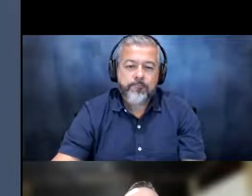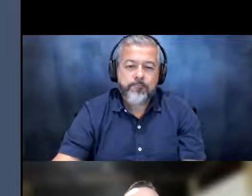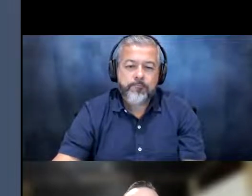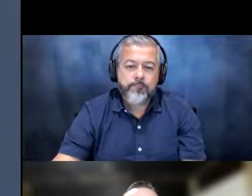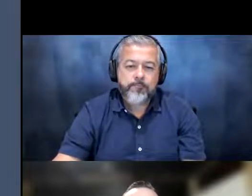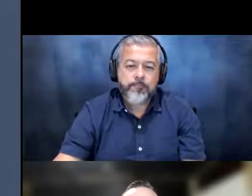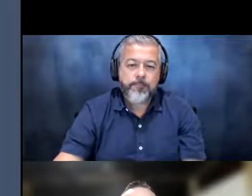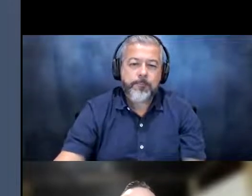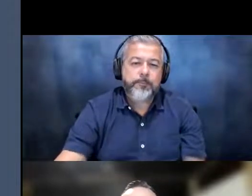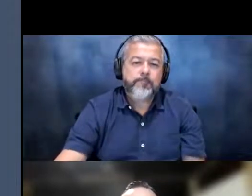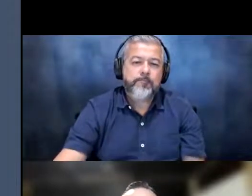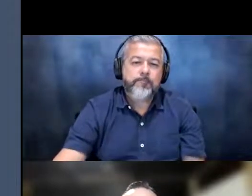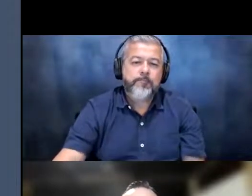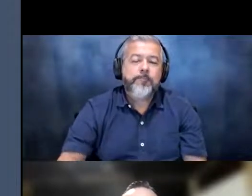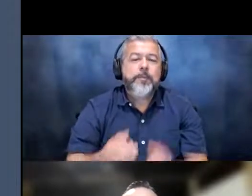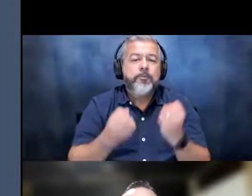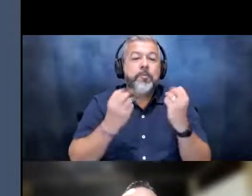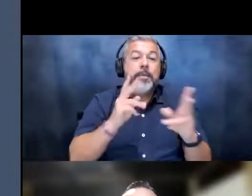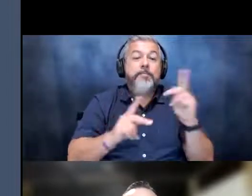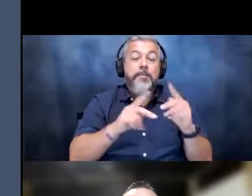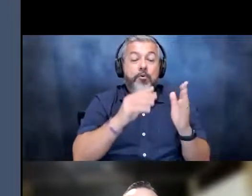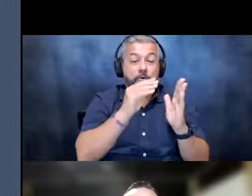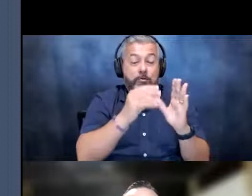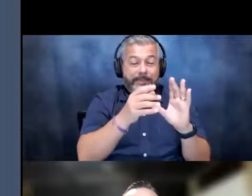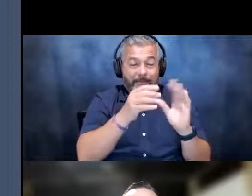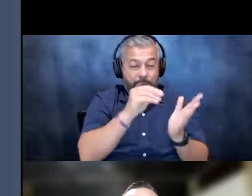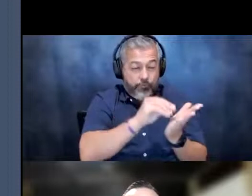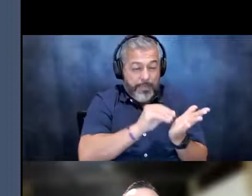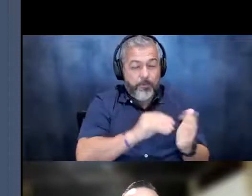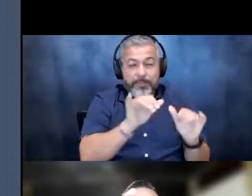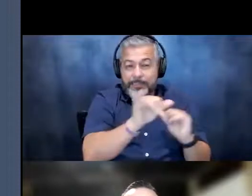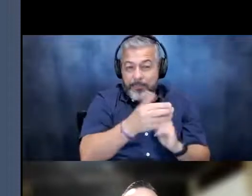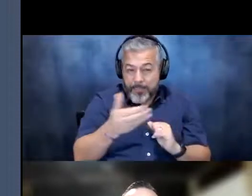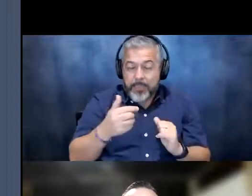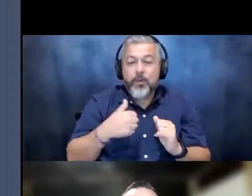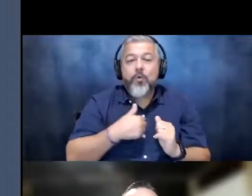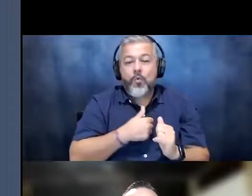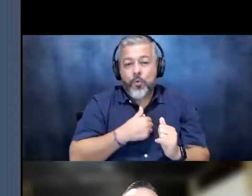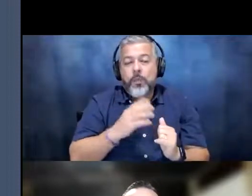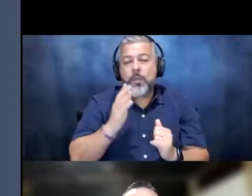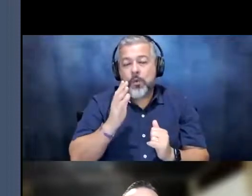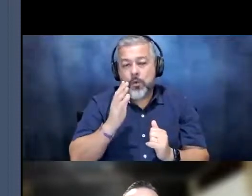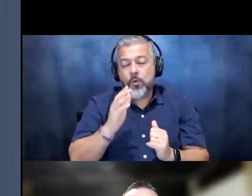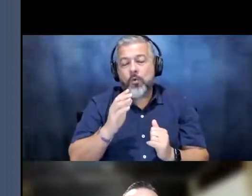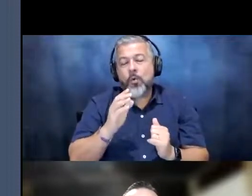mentioned it. And so we will definitely take that back. And then also with the second question about will